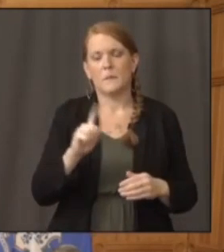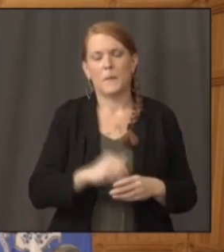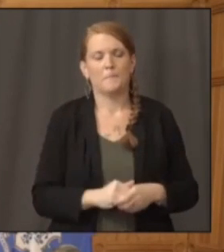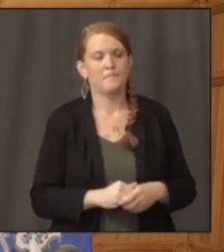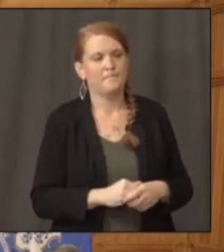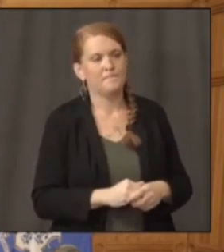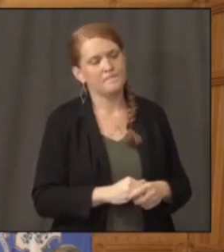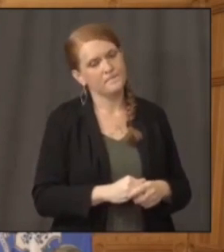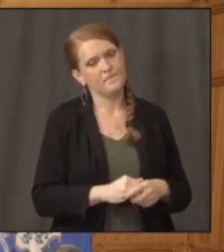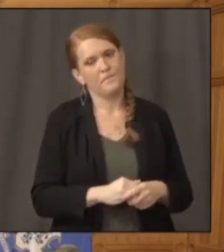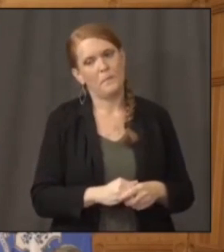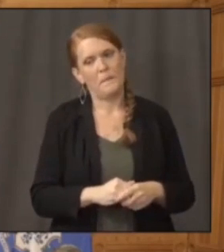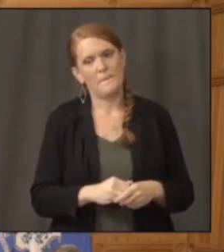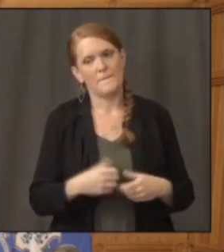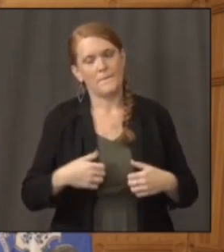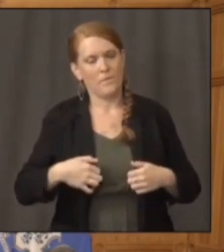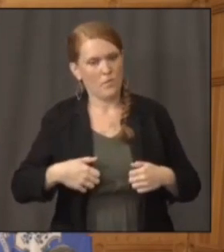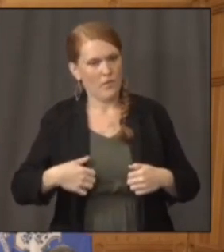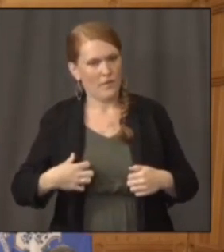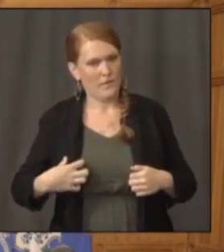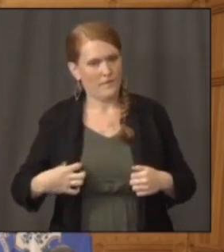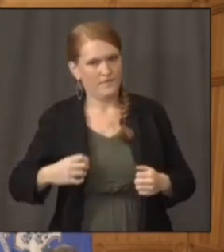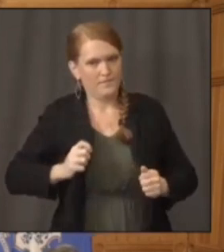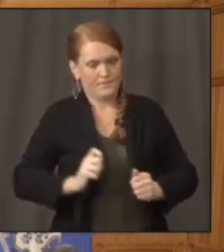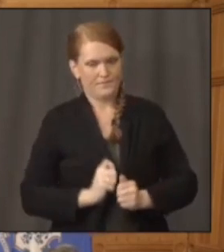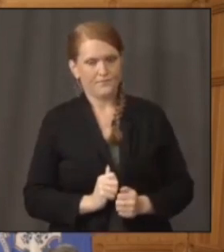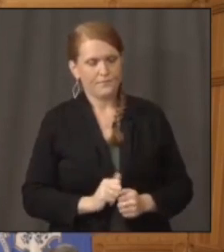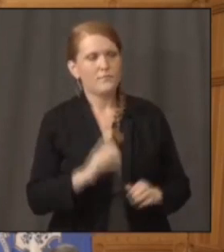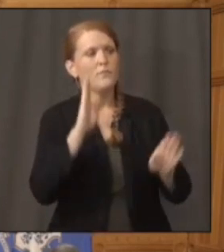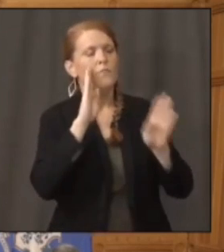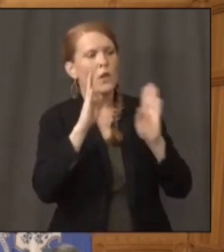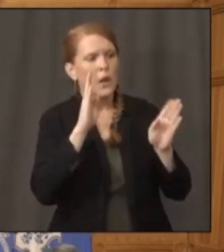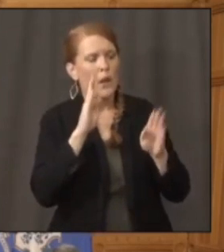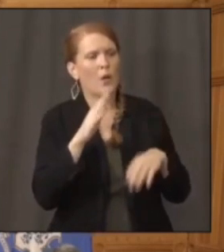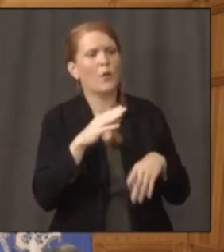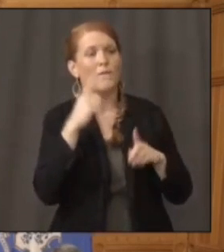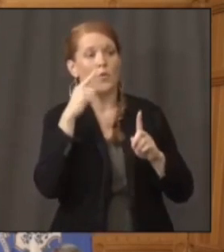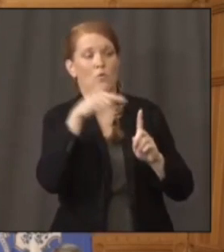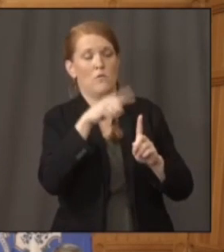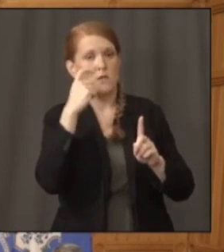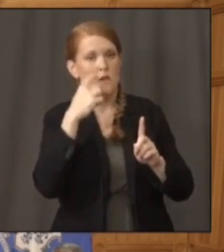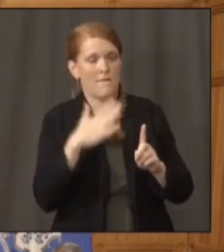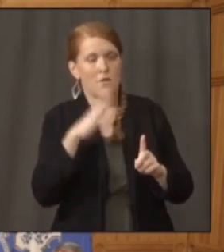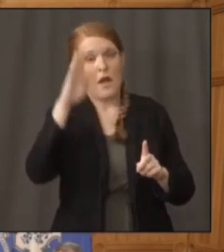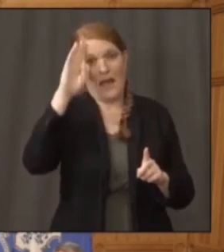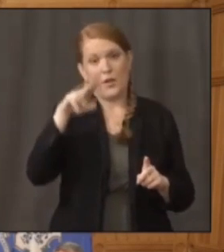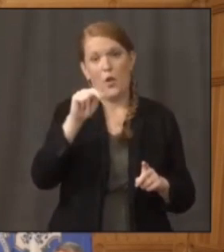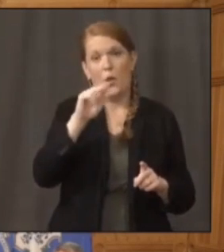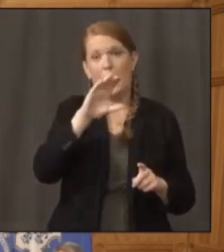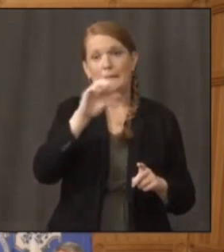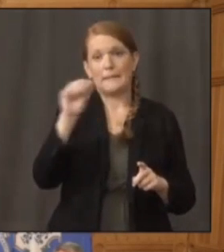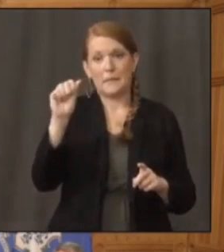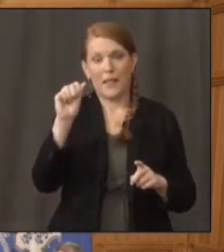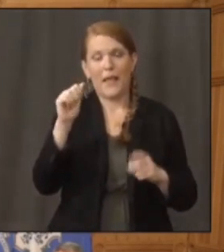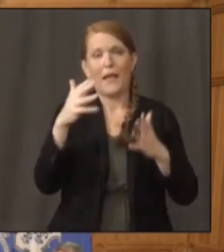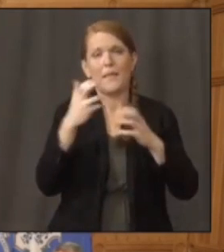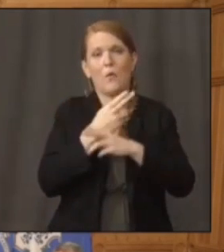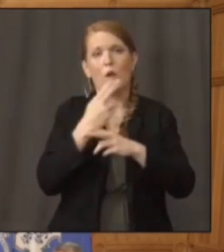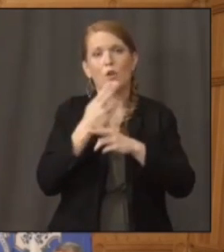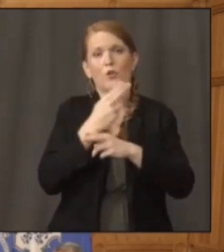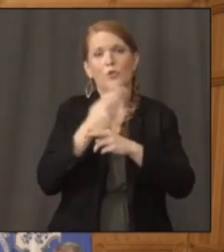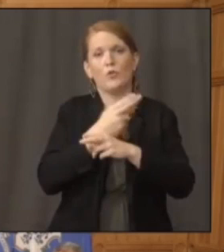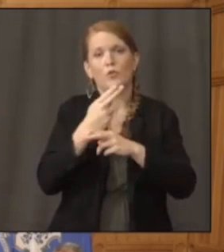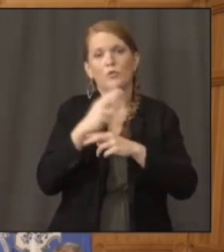Hi, Governor. This question is for you. The NCAA is looking at using Mohegan Sun as a bubble site for